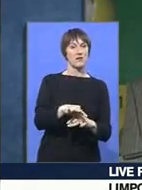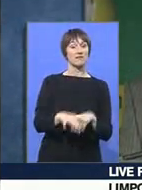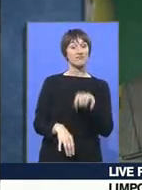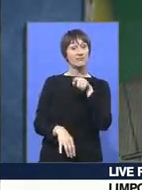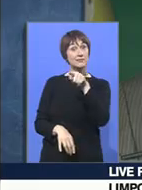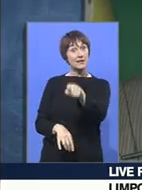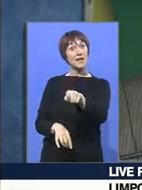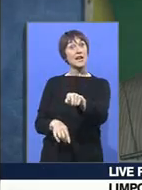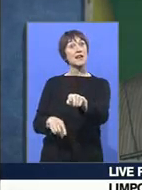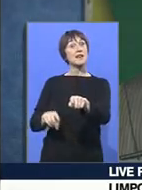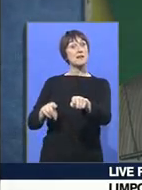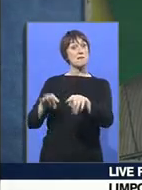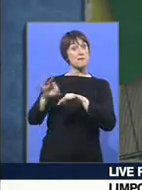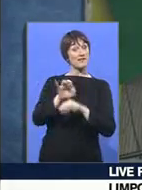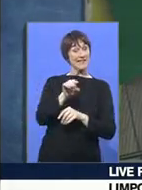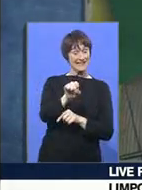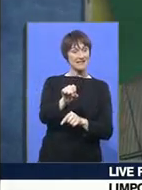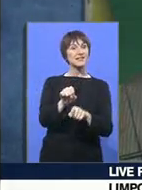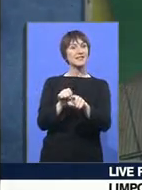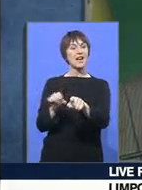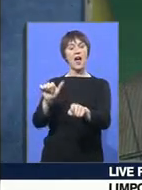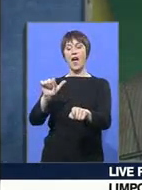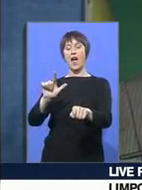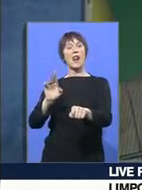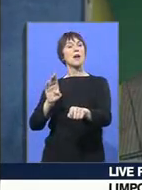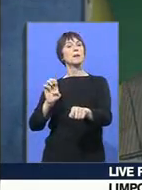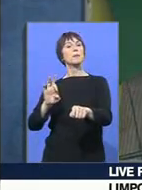The relationship produced 3 children,